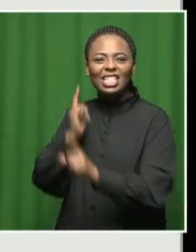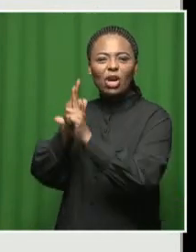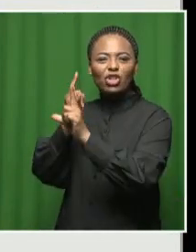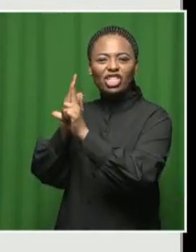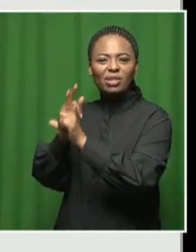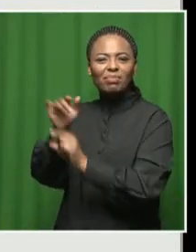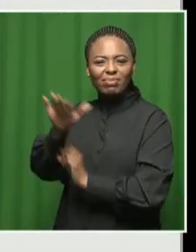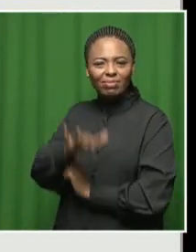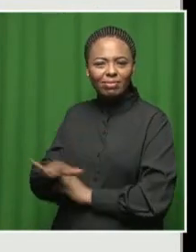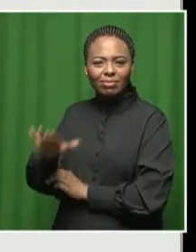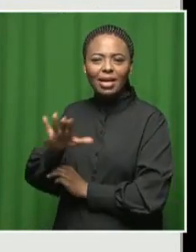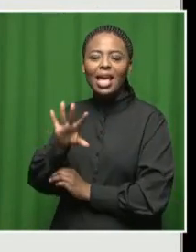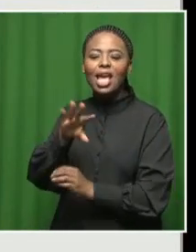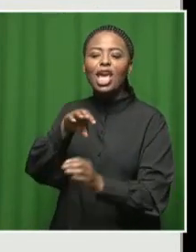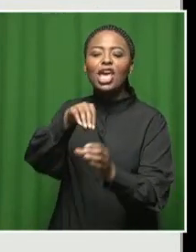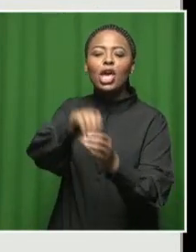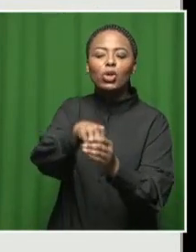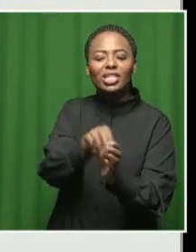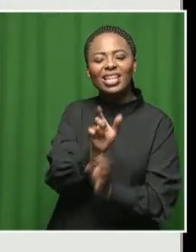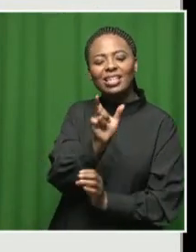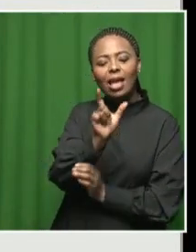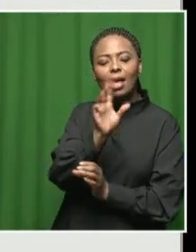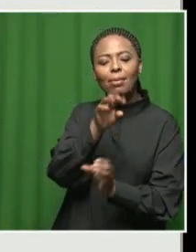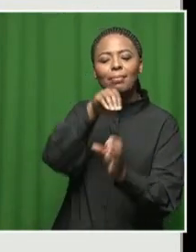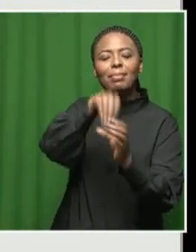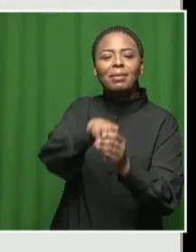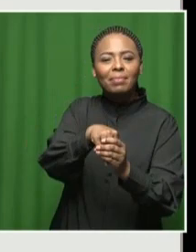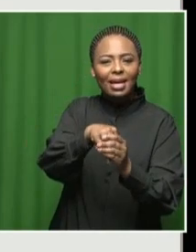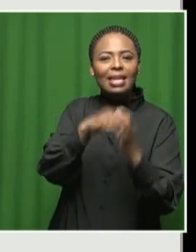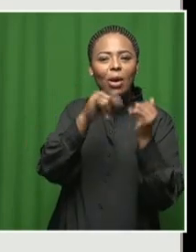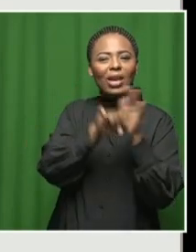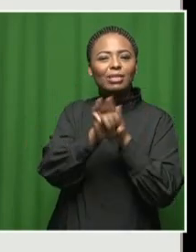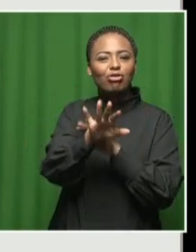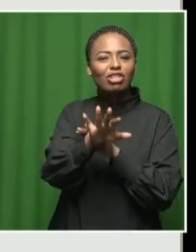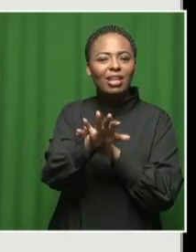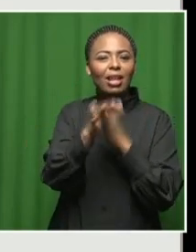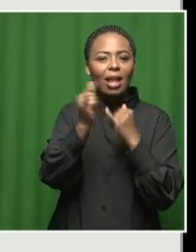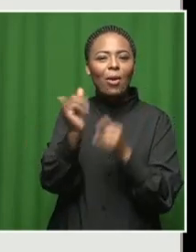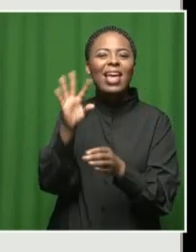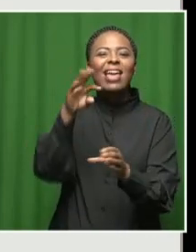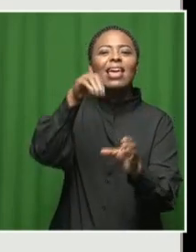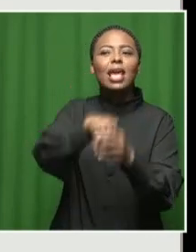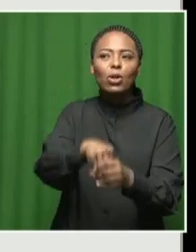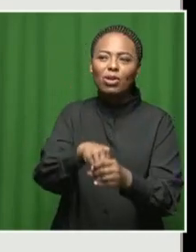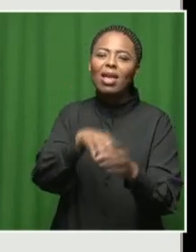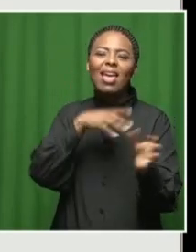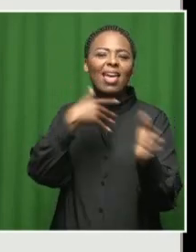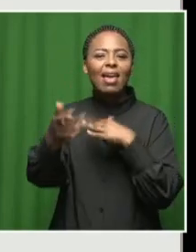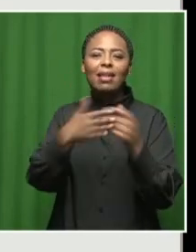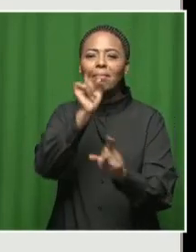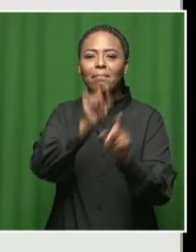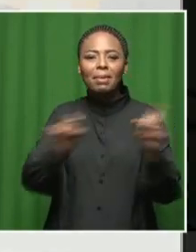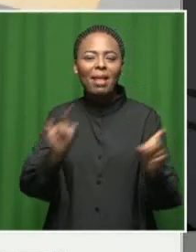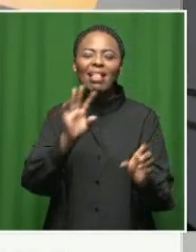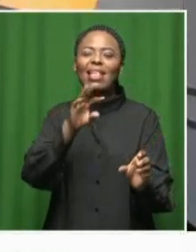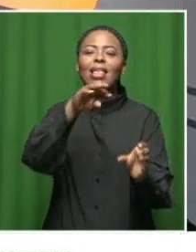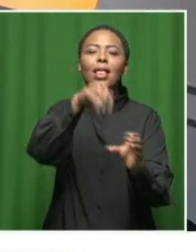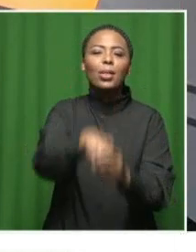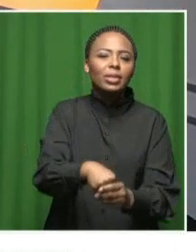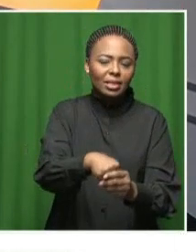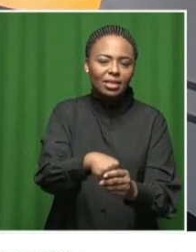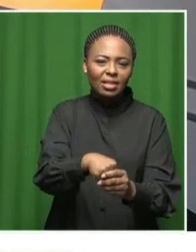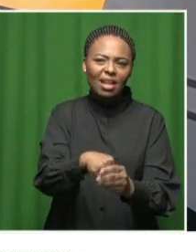term inclusion is now finding itself expression in terms of, you know, including everybody. So what has been your observation in terms of